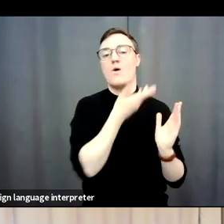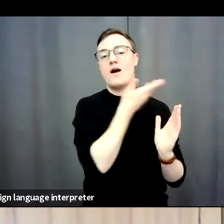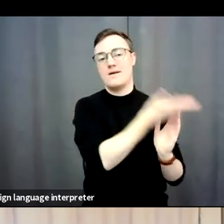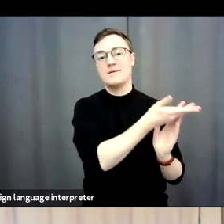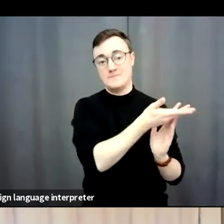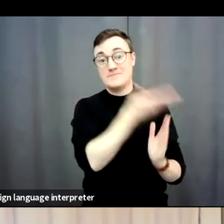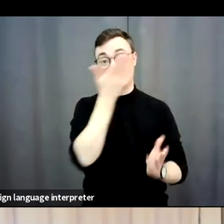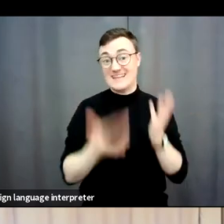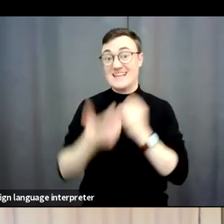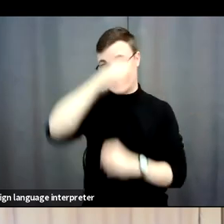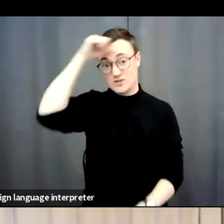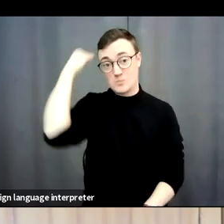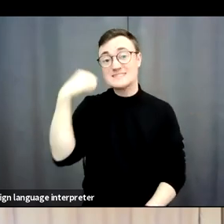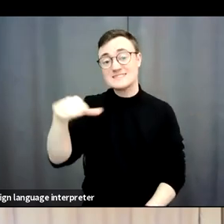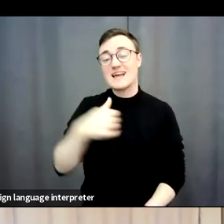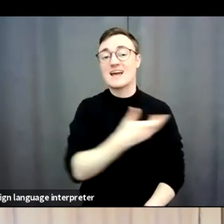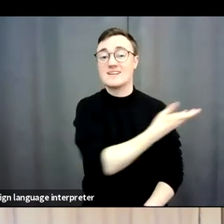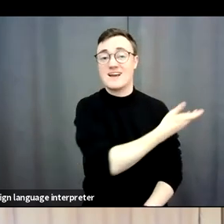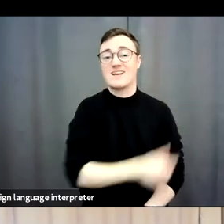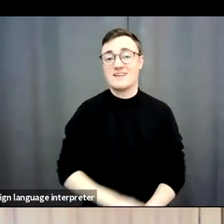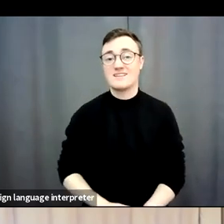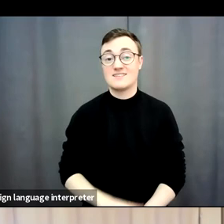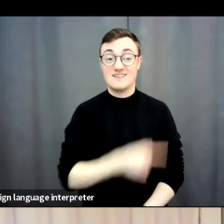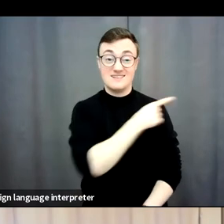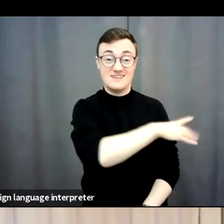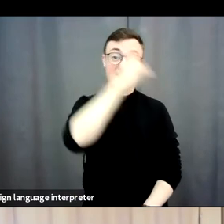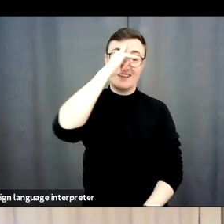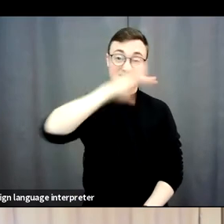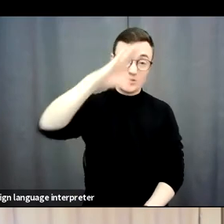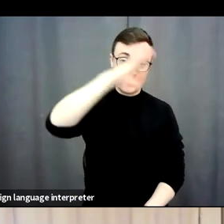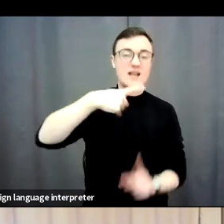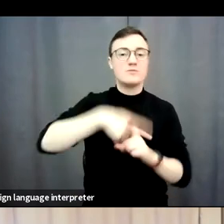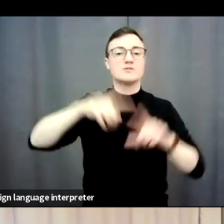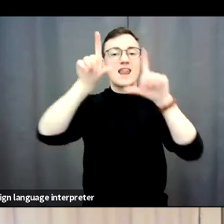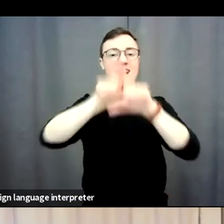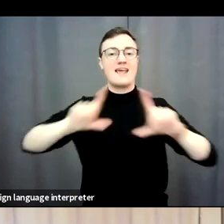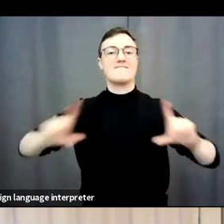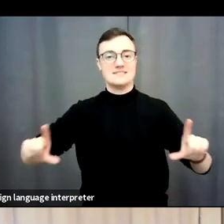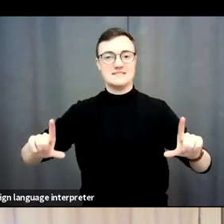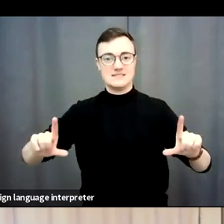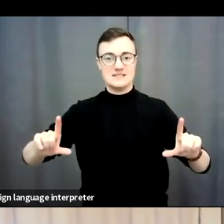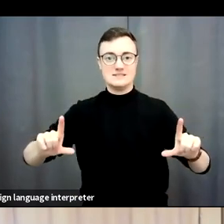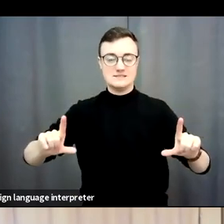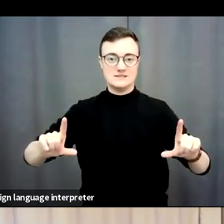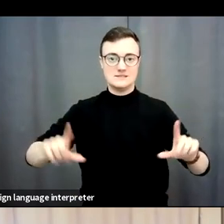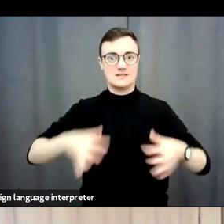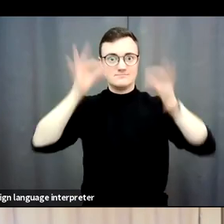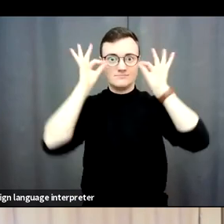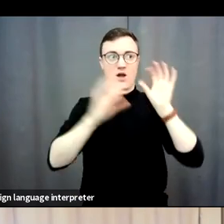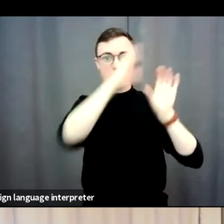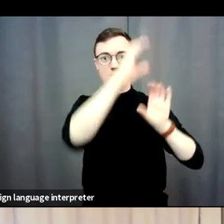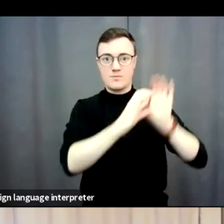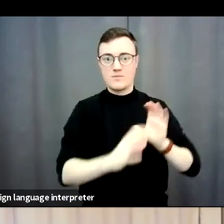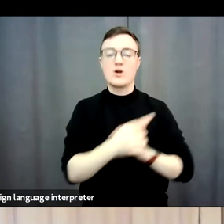bit complicated. When you put this theoretical and linguistic part on it, then you can find that tactile language